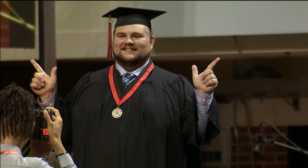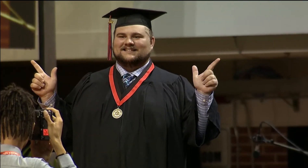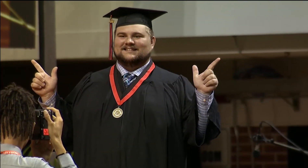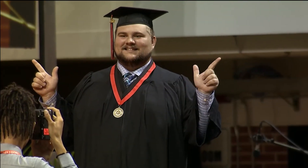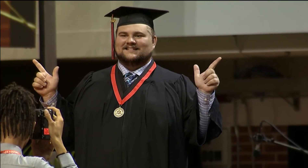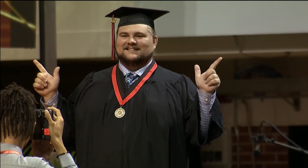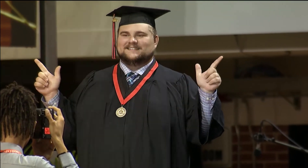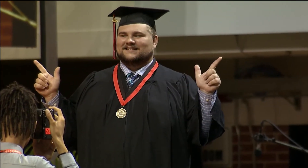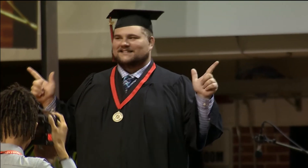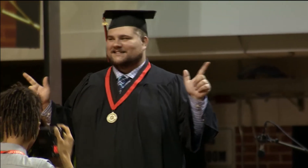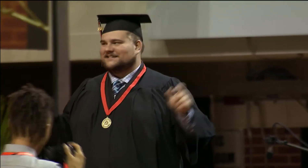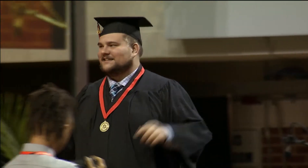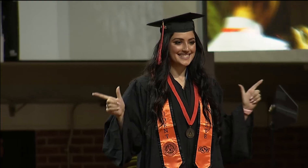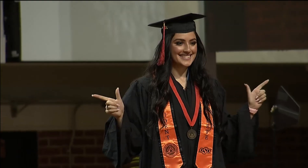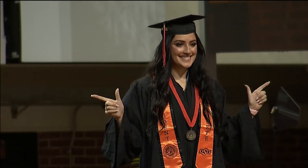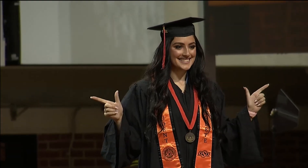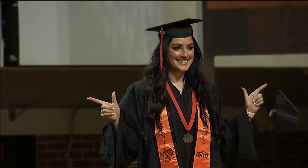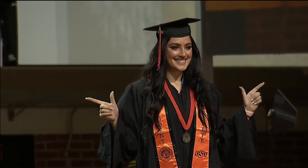Andy Horton.